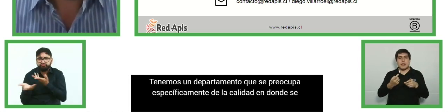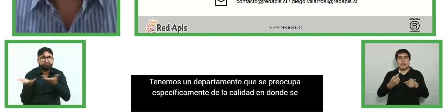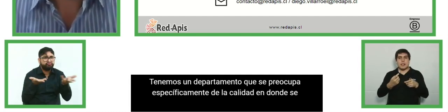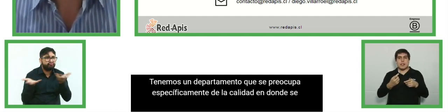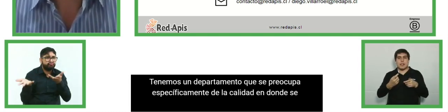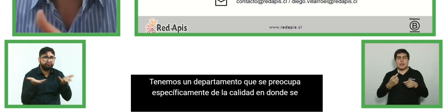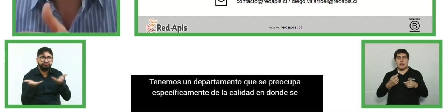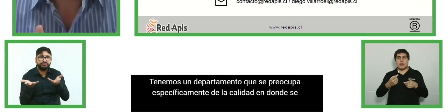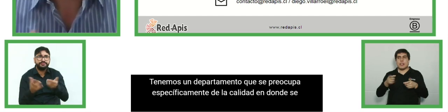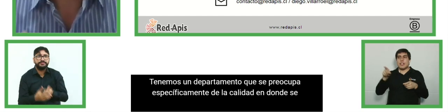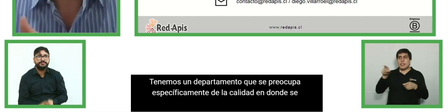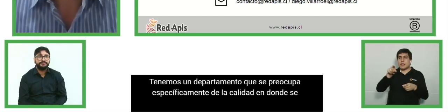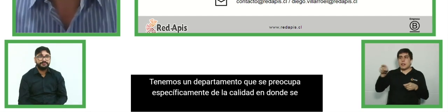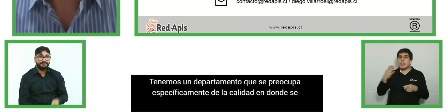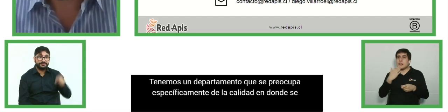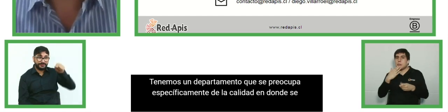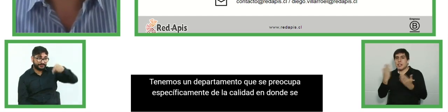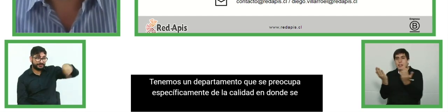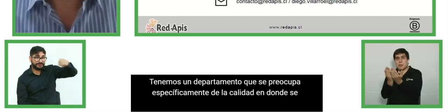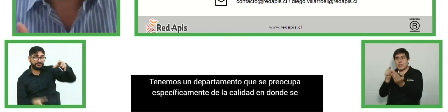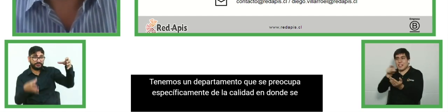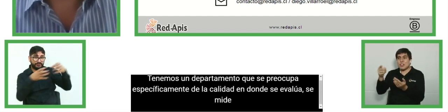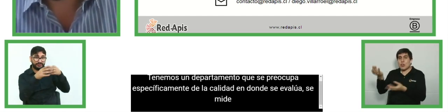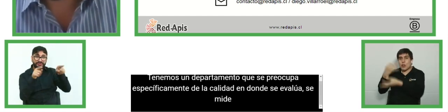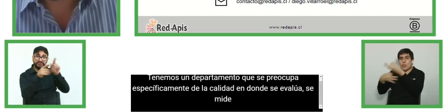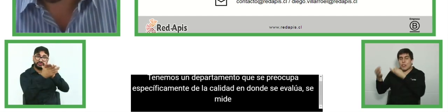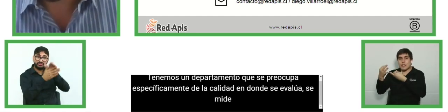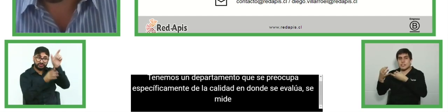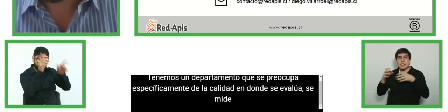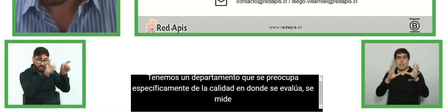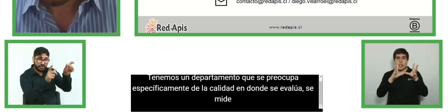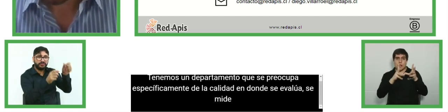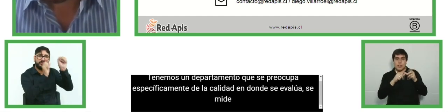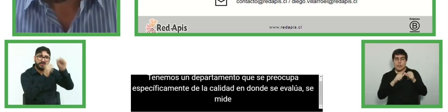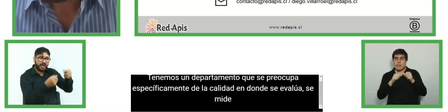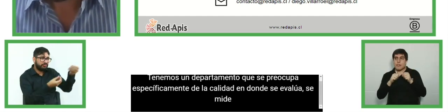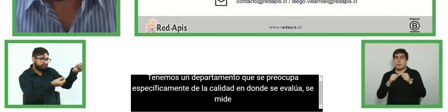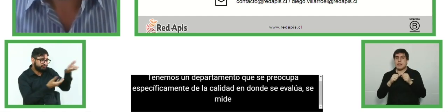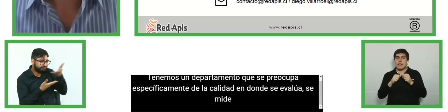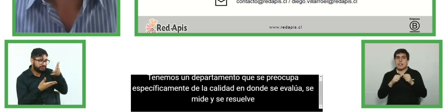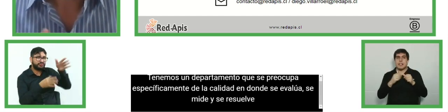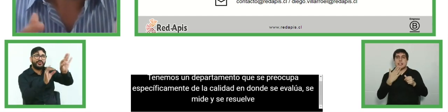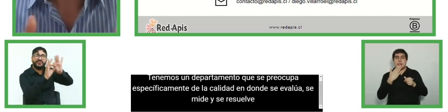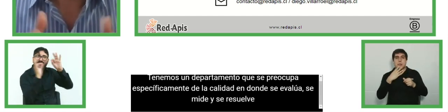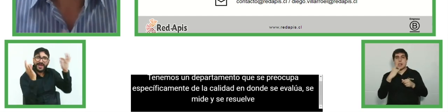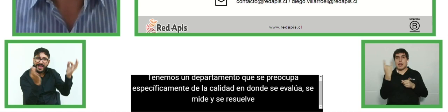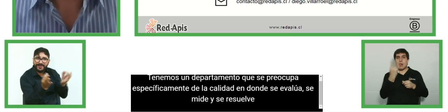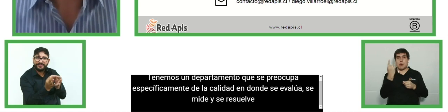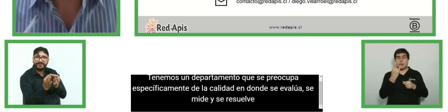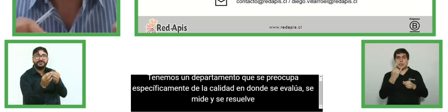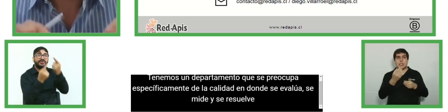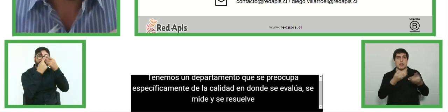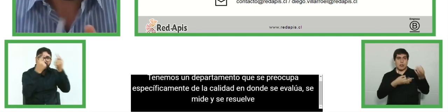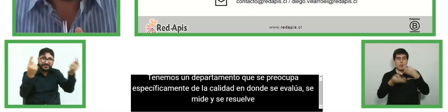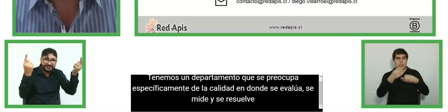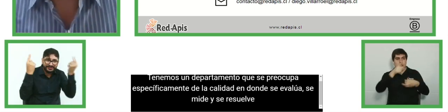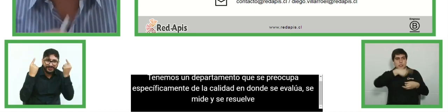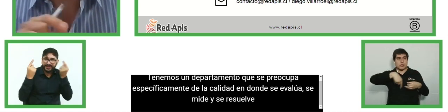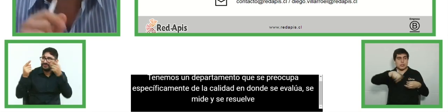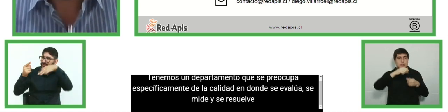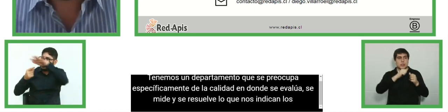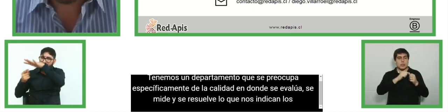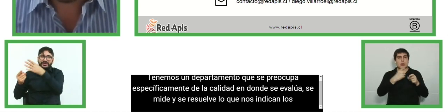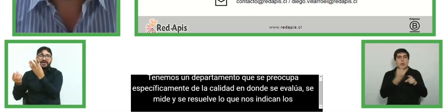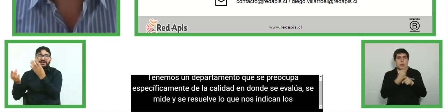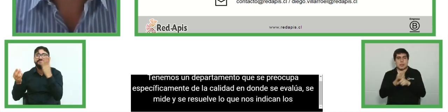the students and the education institutions and everything that they tell us. We are working now, I'm going to finish. We